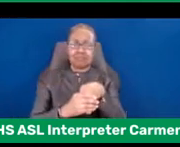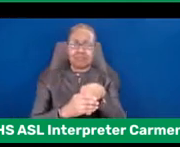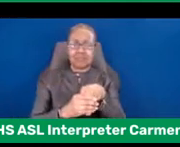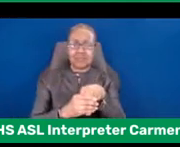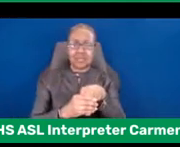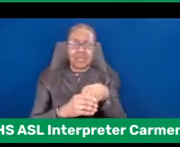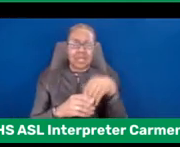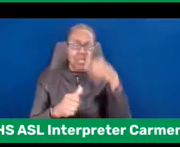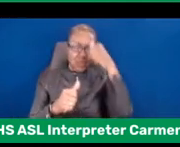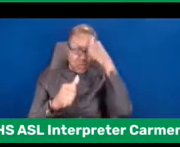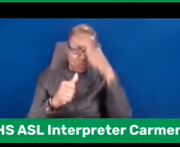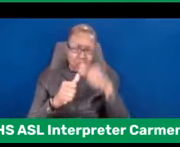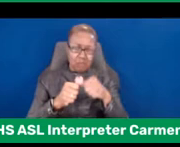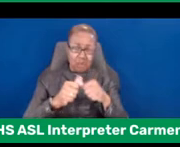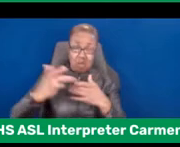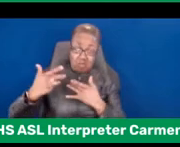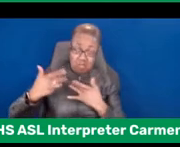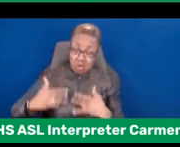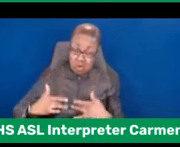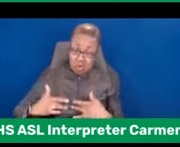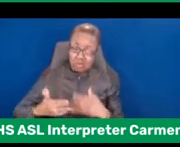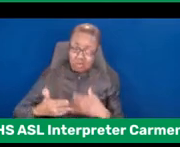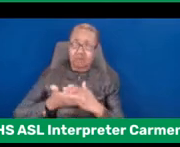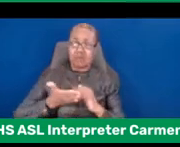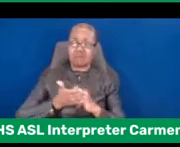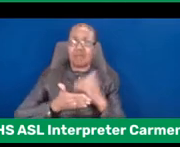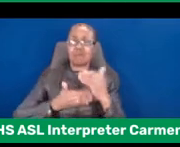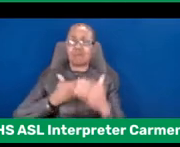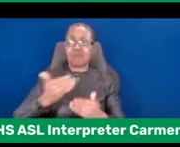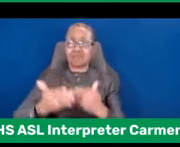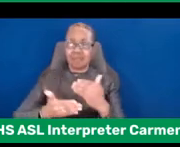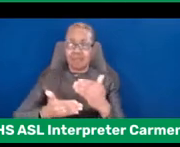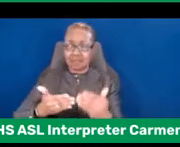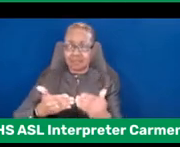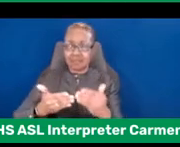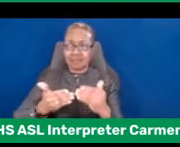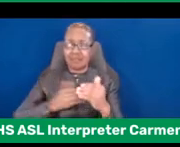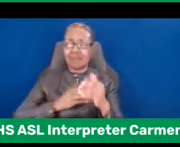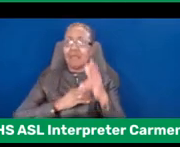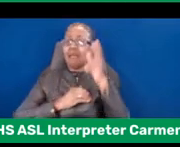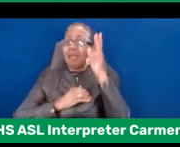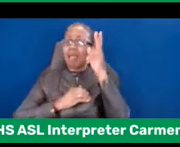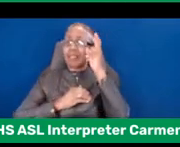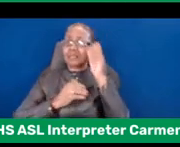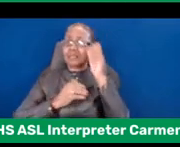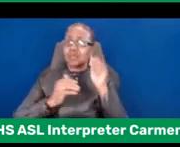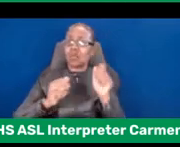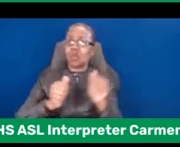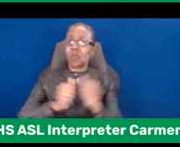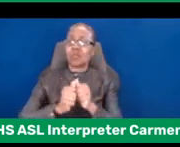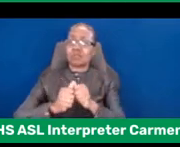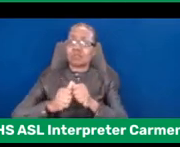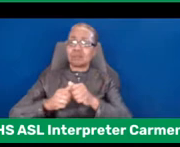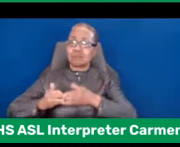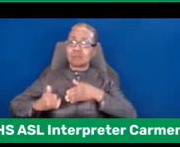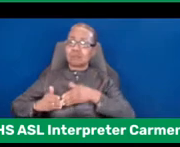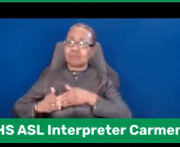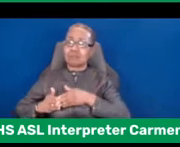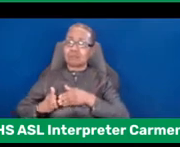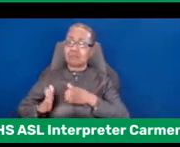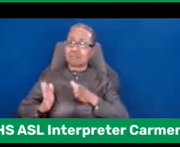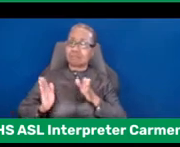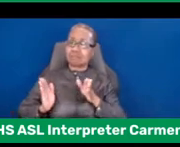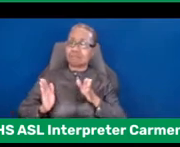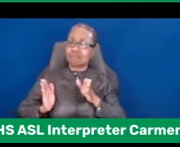that our heart is part of that process. And I ask you to listen with an open heart, an open mind, and of course your ears